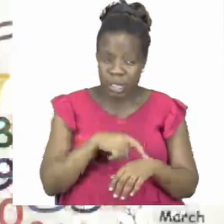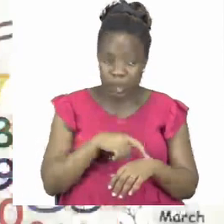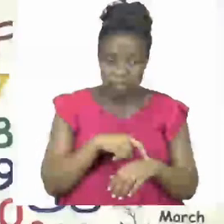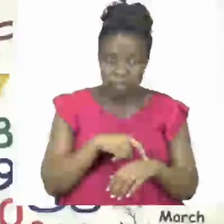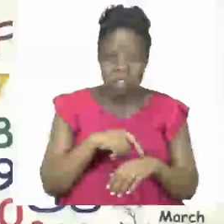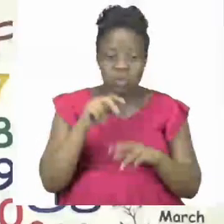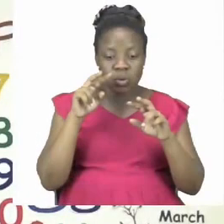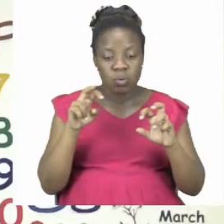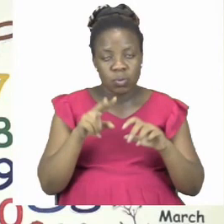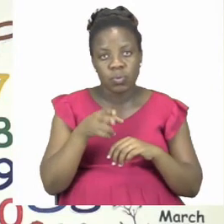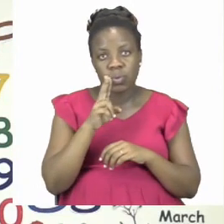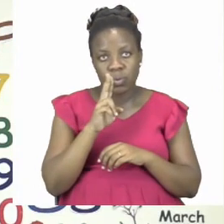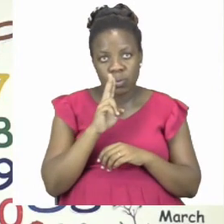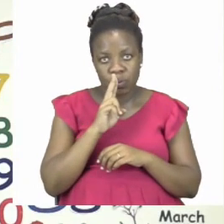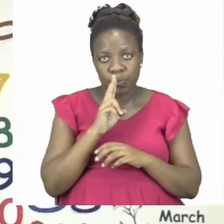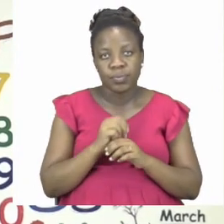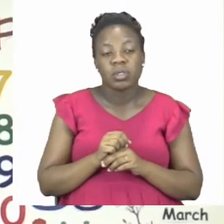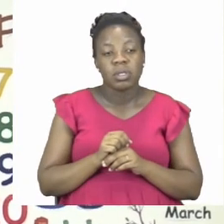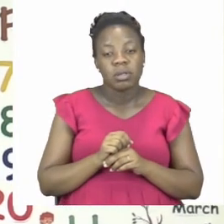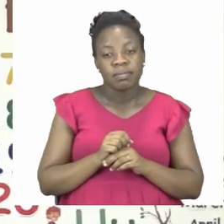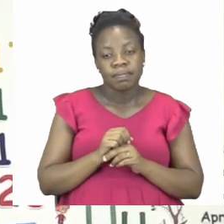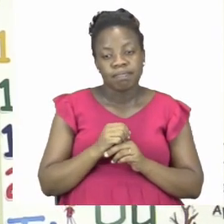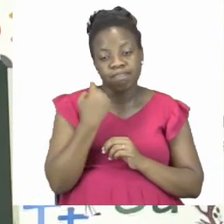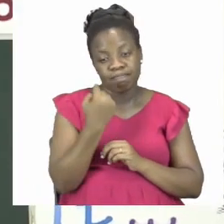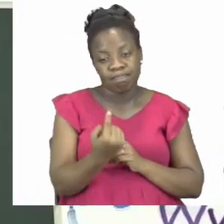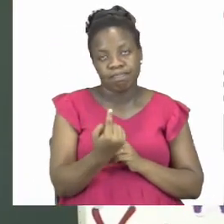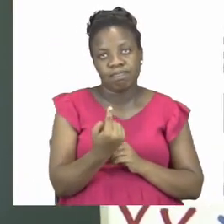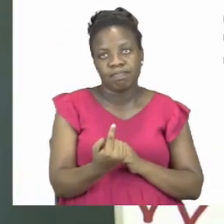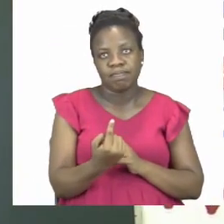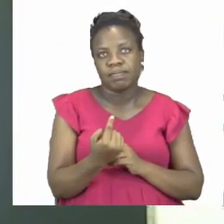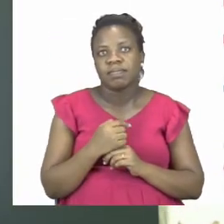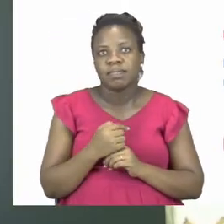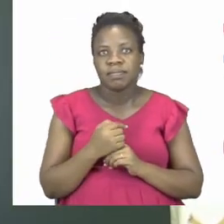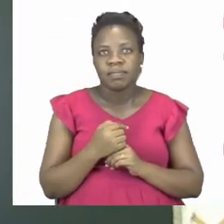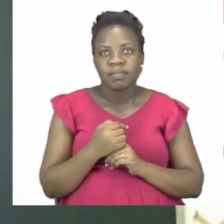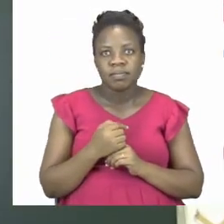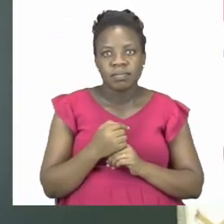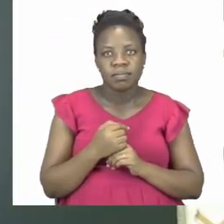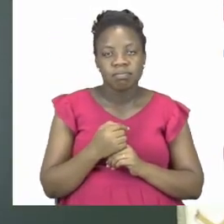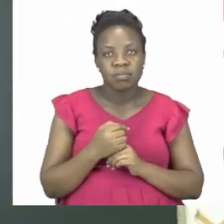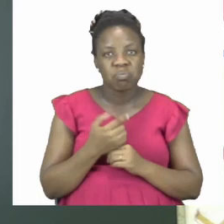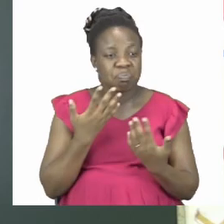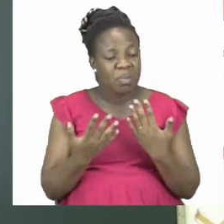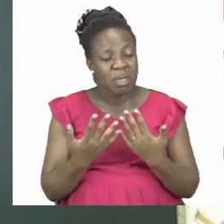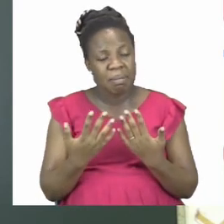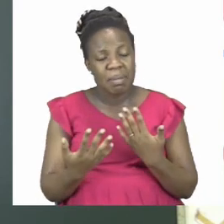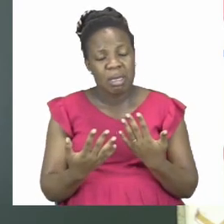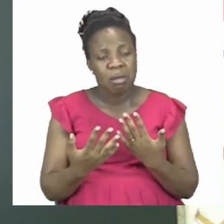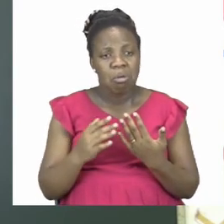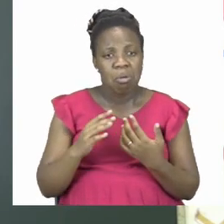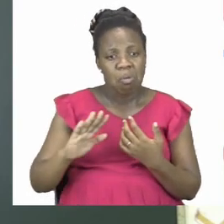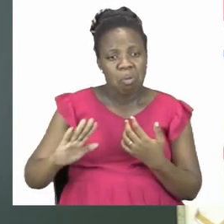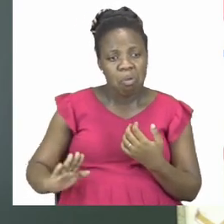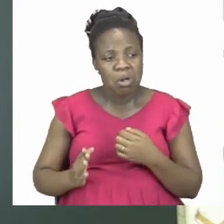girls, I'm going to leave that one all up to you. Then, any questions you might have about our Little Big